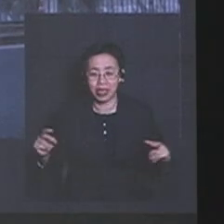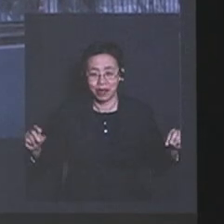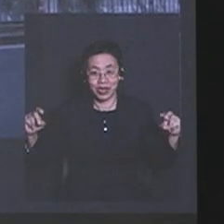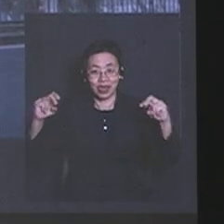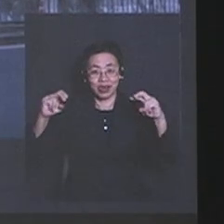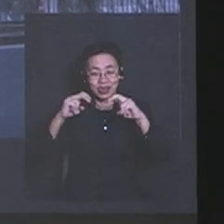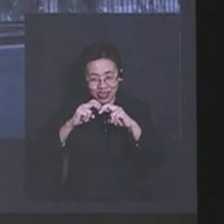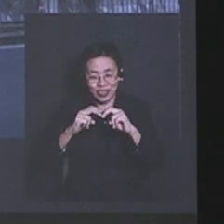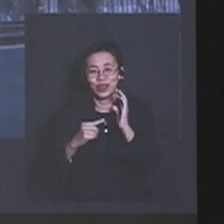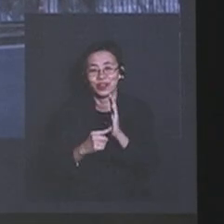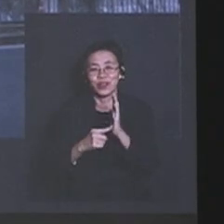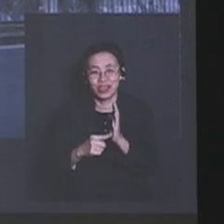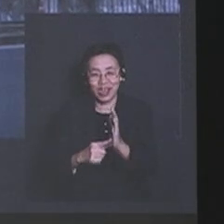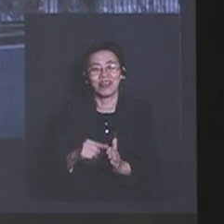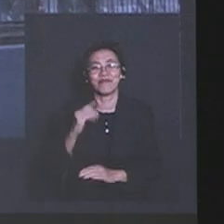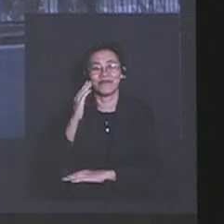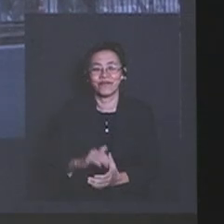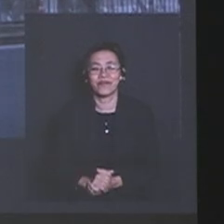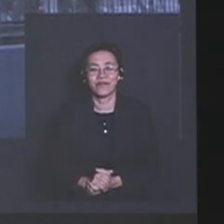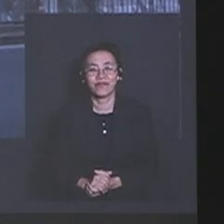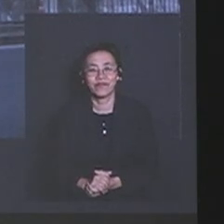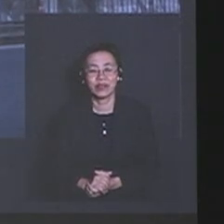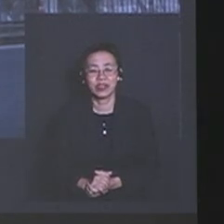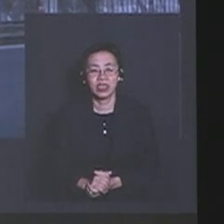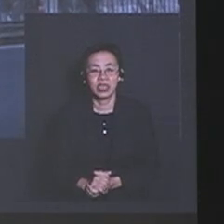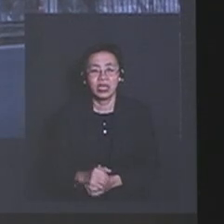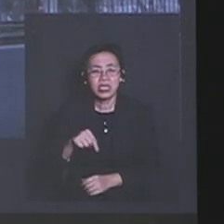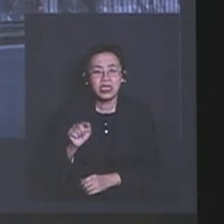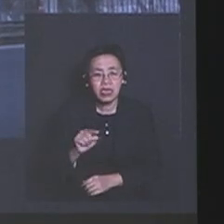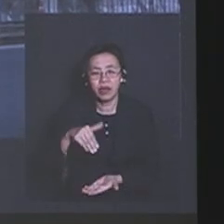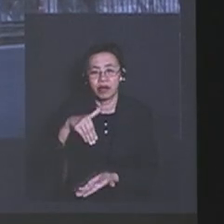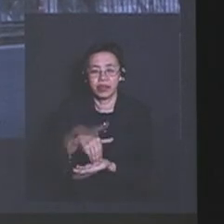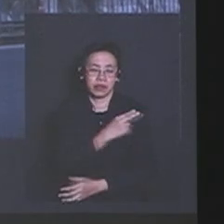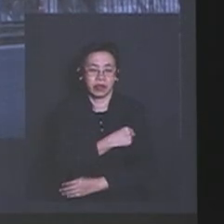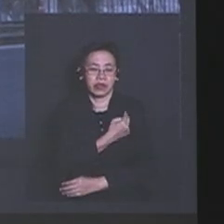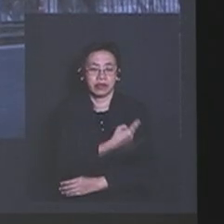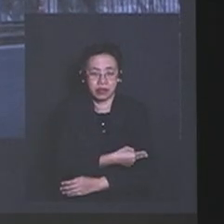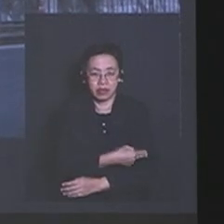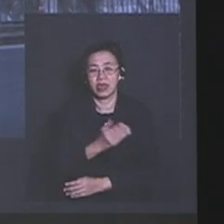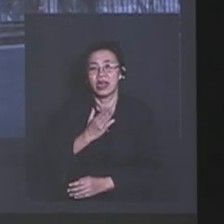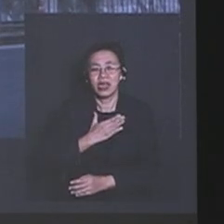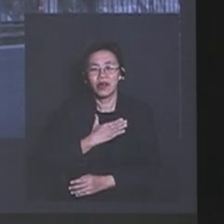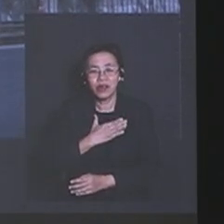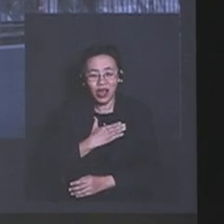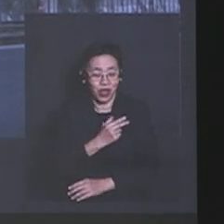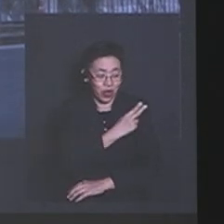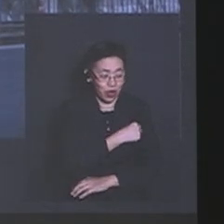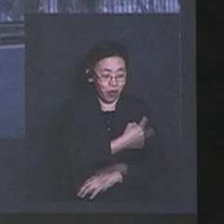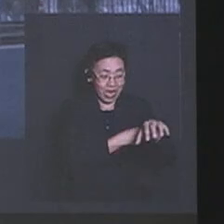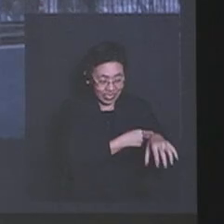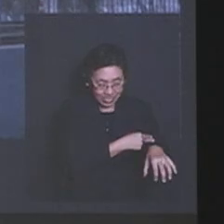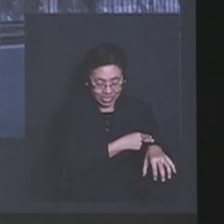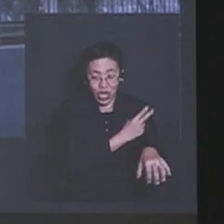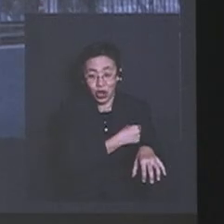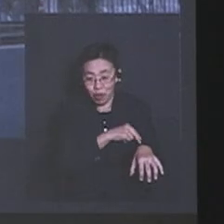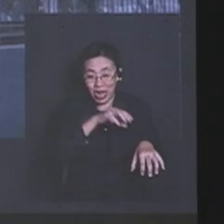which is the medical hub, we have a lot of hospital. So we need to link one hospital to another hospital. So we need a skywalk to ensure